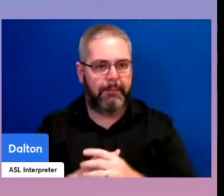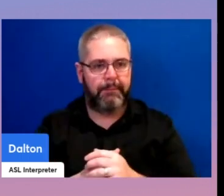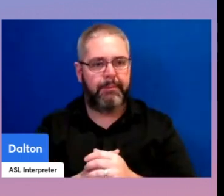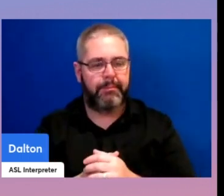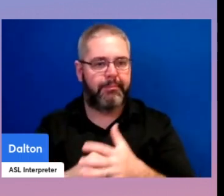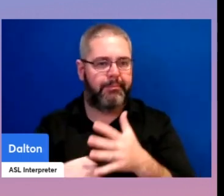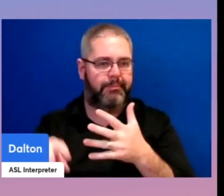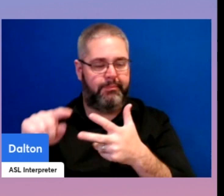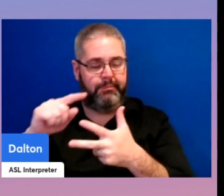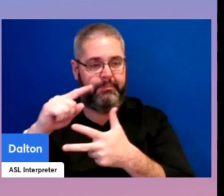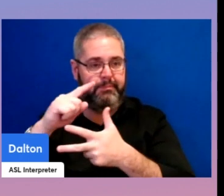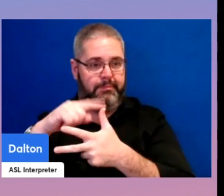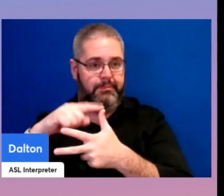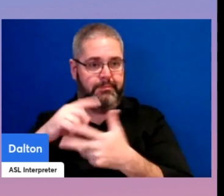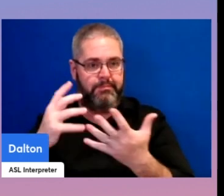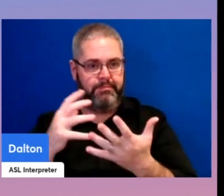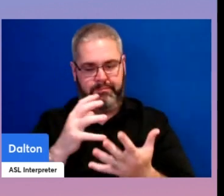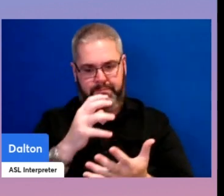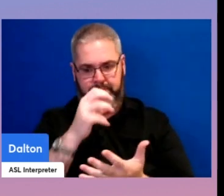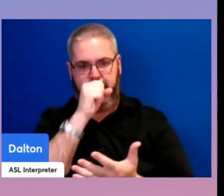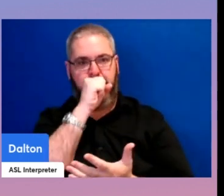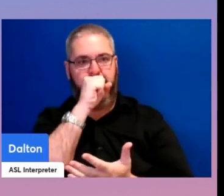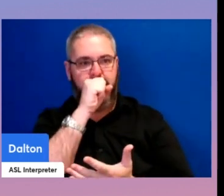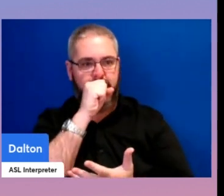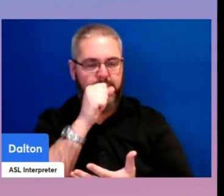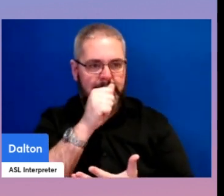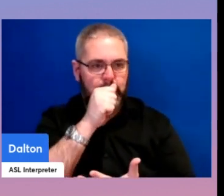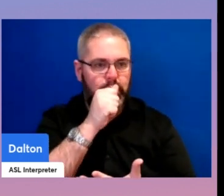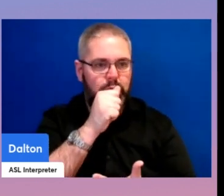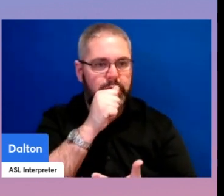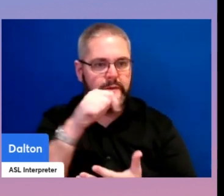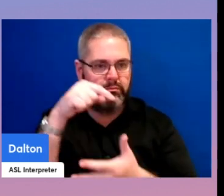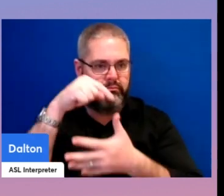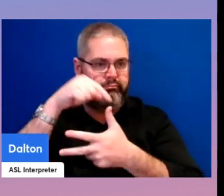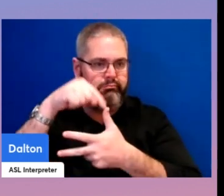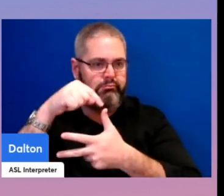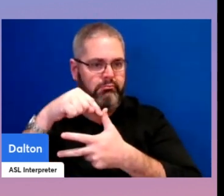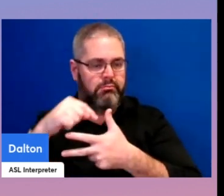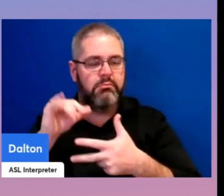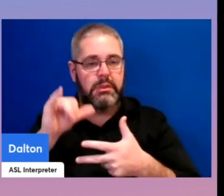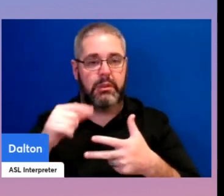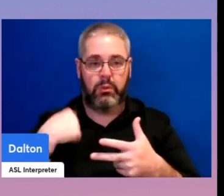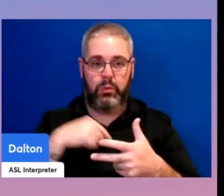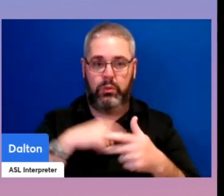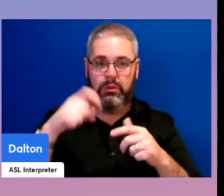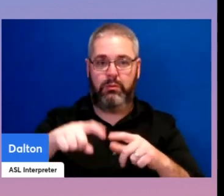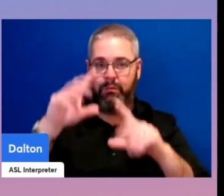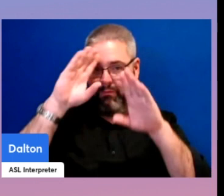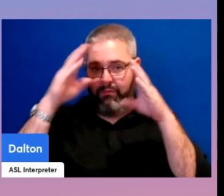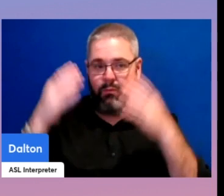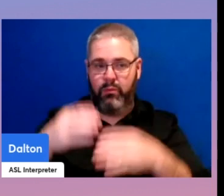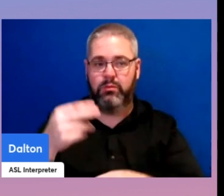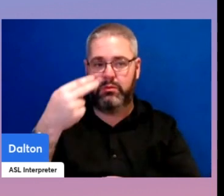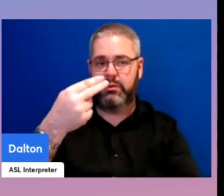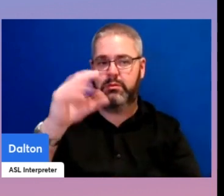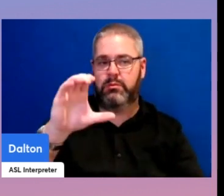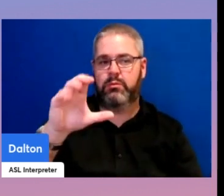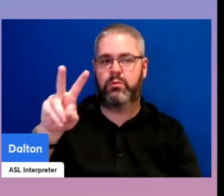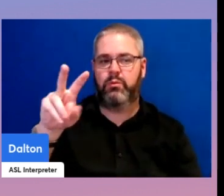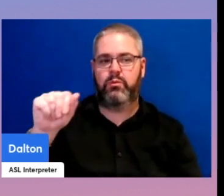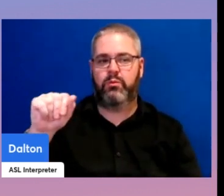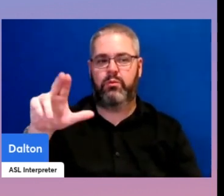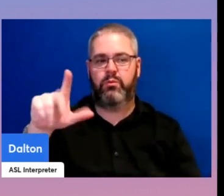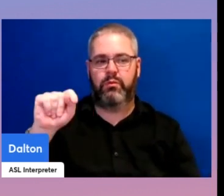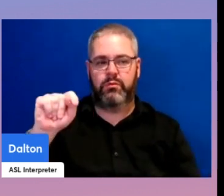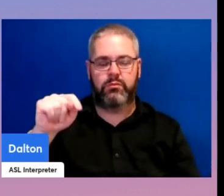heart of it all, secrets, which we have been talking about. In our context, we are focusing on HashiCorp Vault's KV